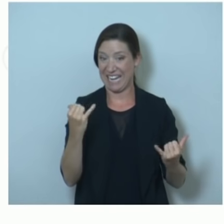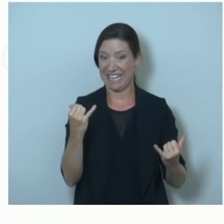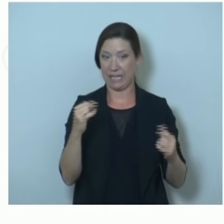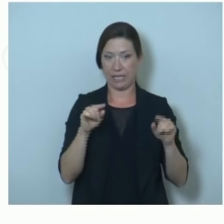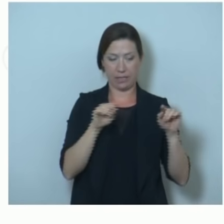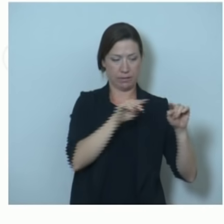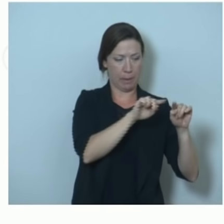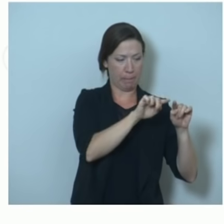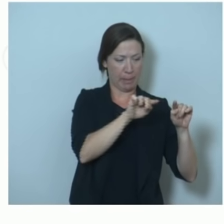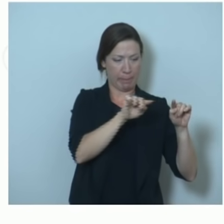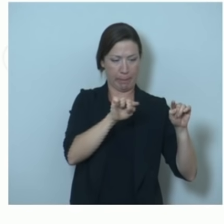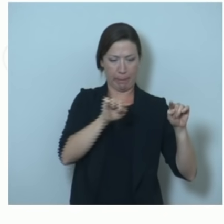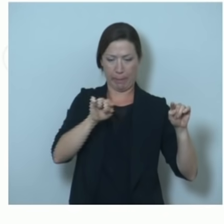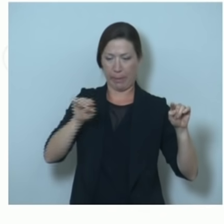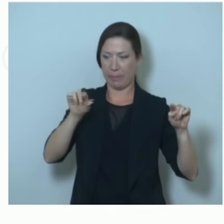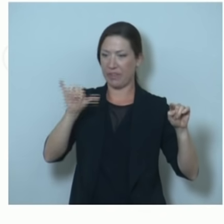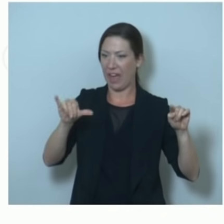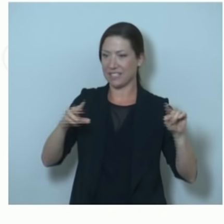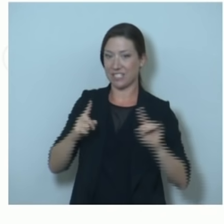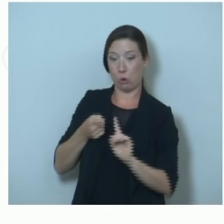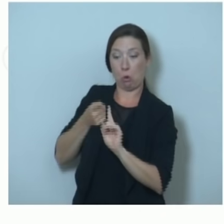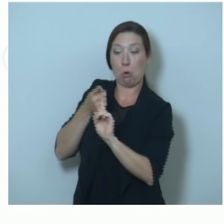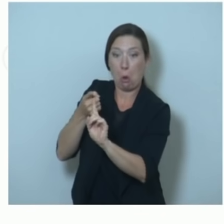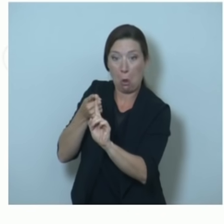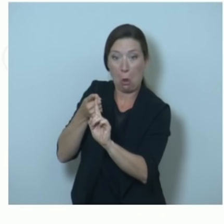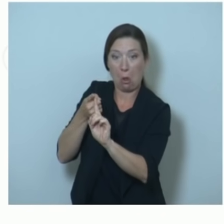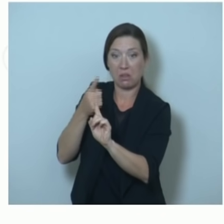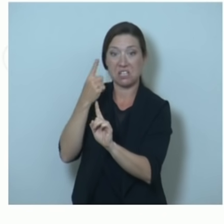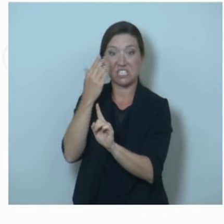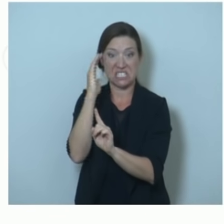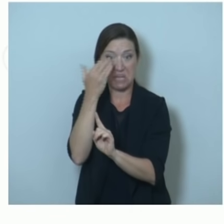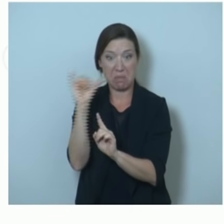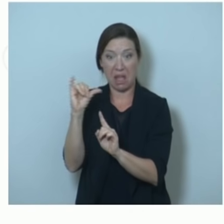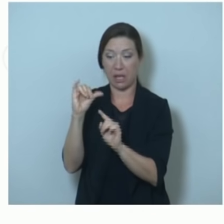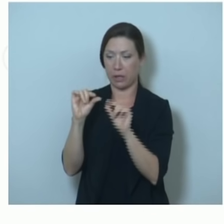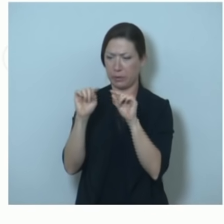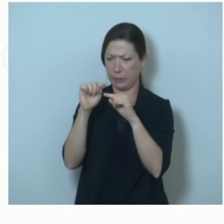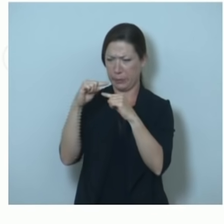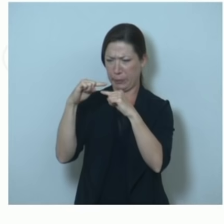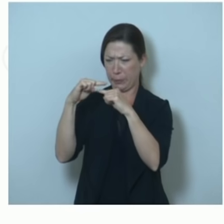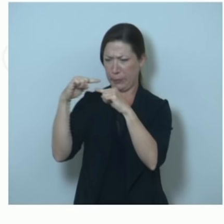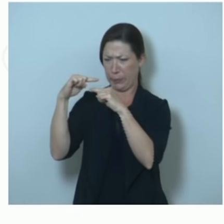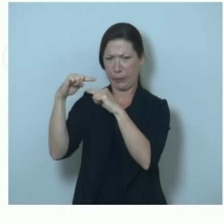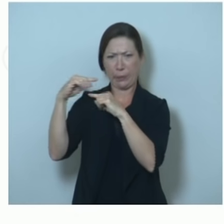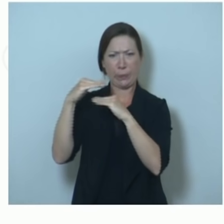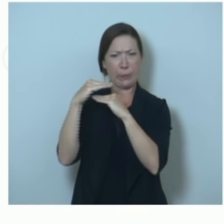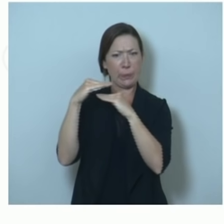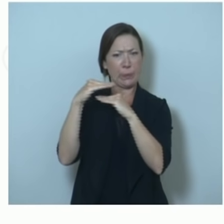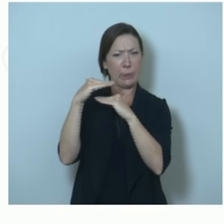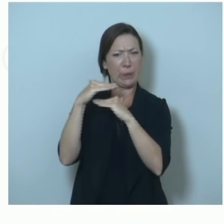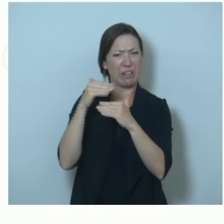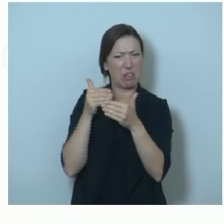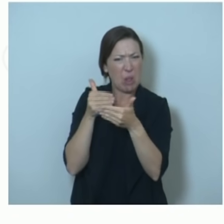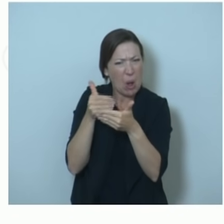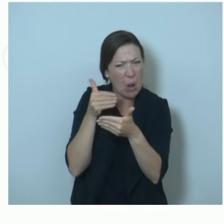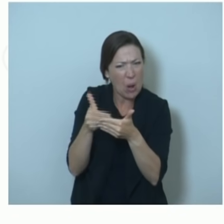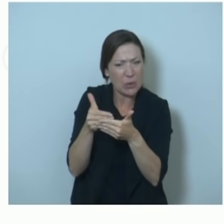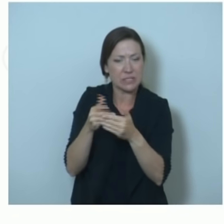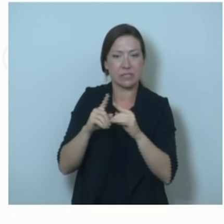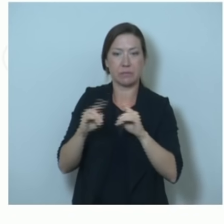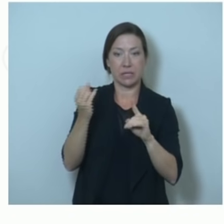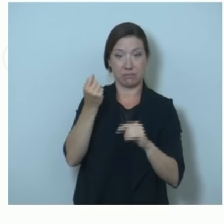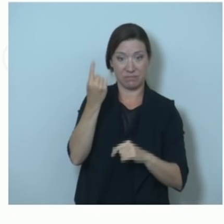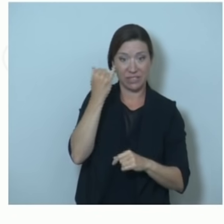want everyone to understand that carried out, if we just keep going exactly the way we are with just that much space for the next year,